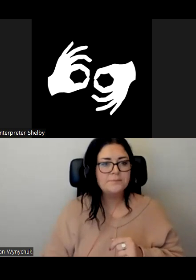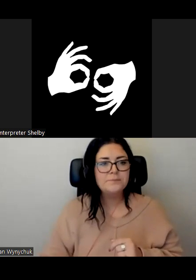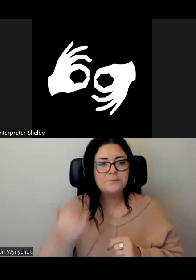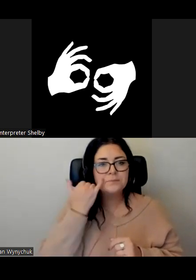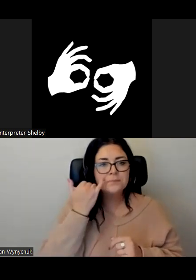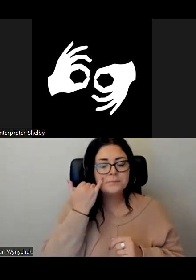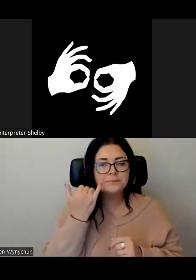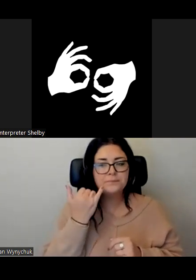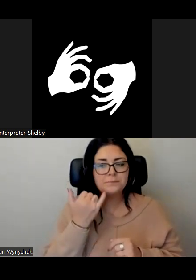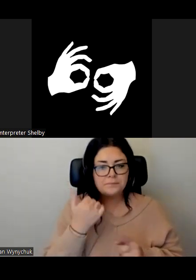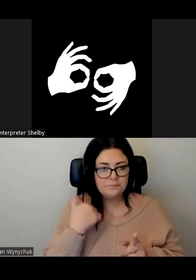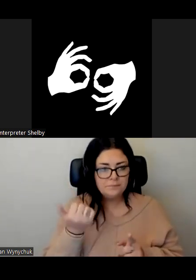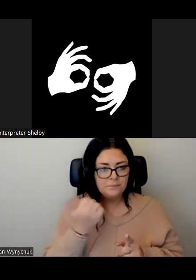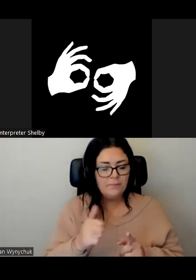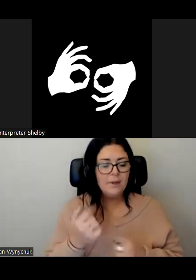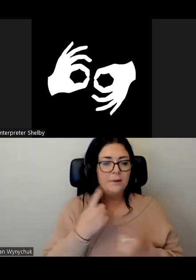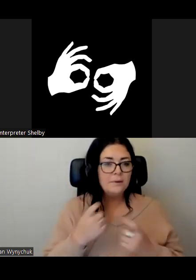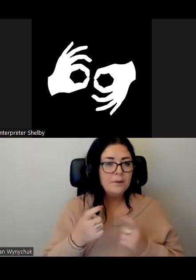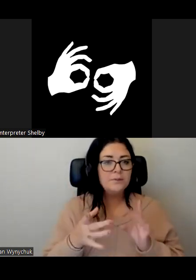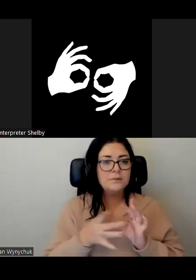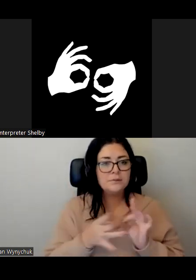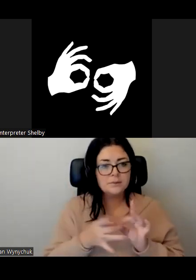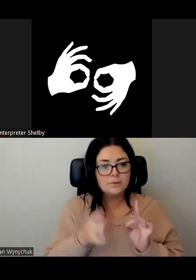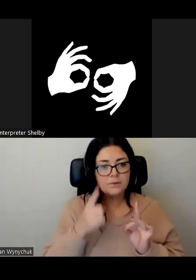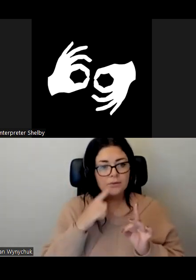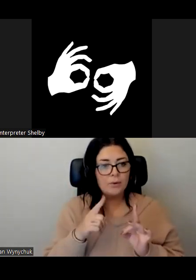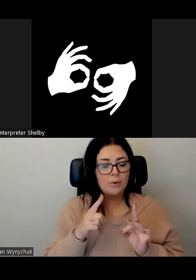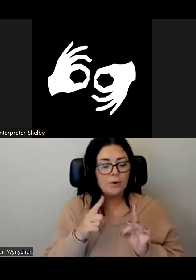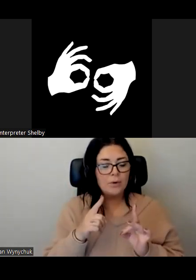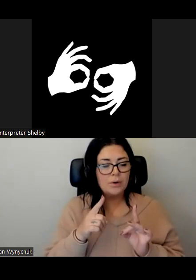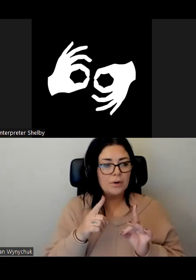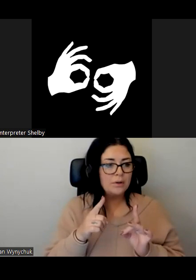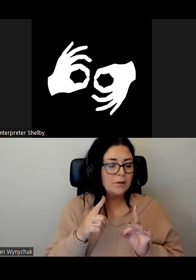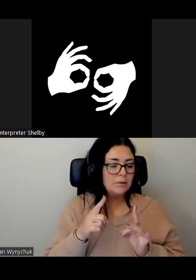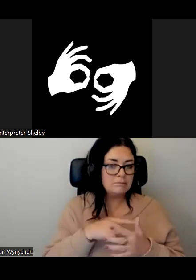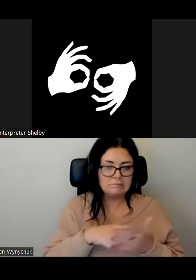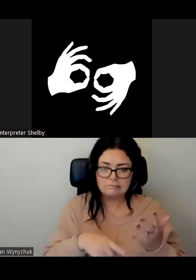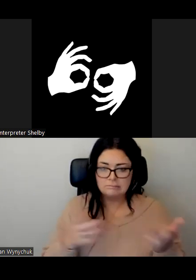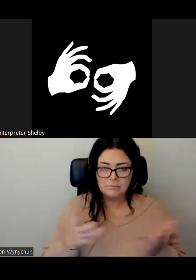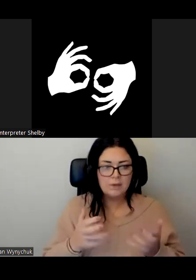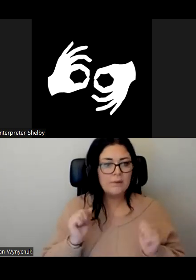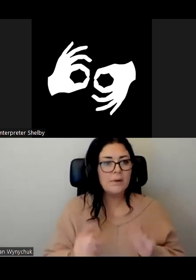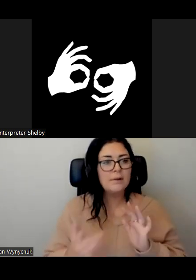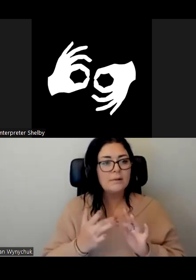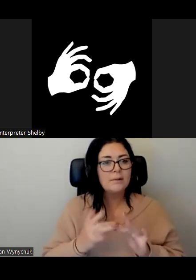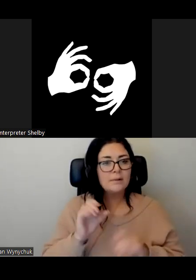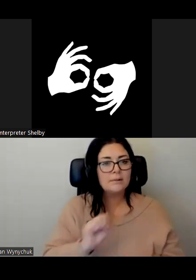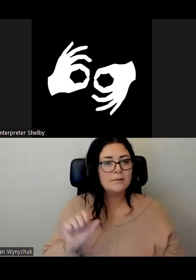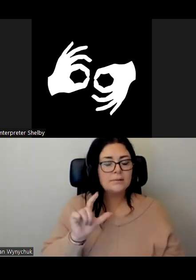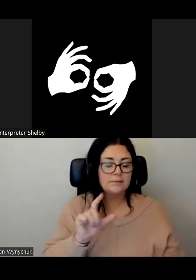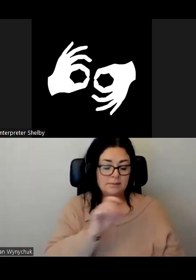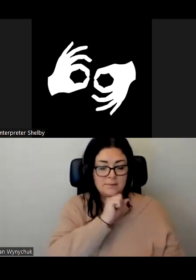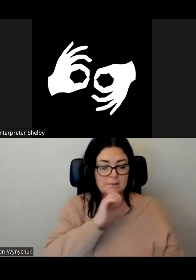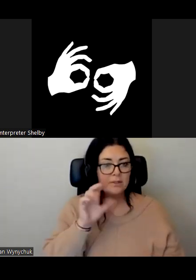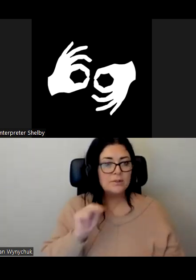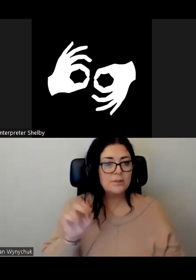have any questions or concerns, or if there's information that you're looking for, please don't hesitate to reach out to Seniors NL. This is what we're here